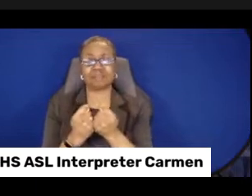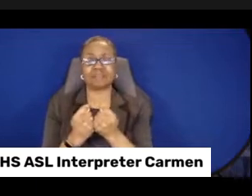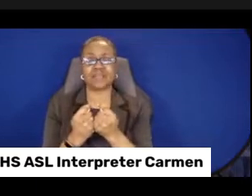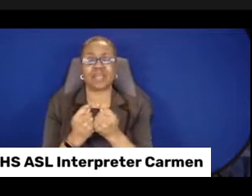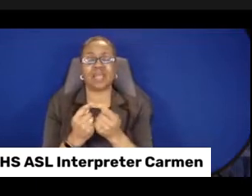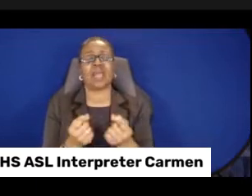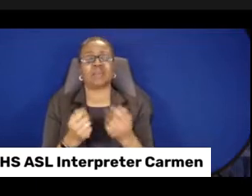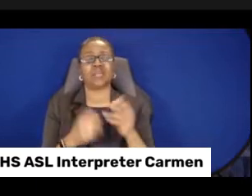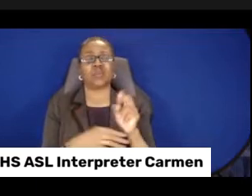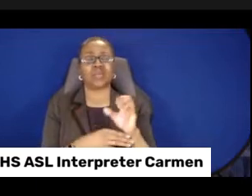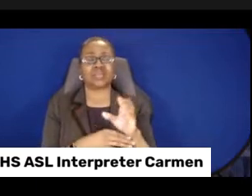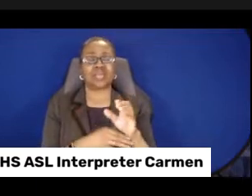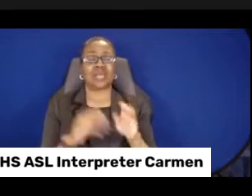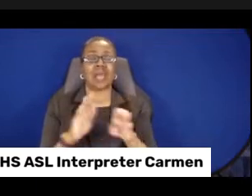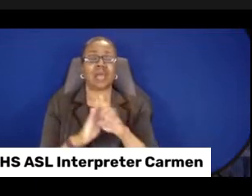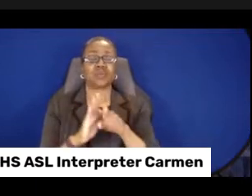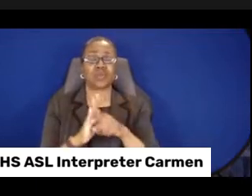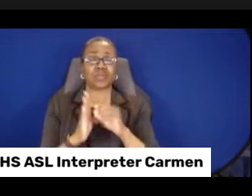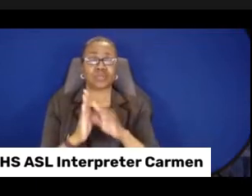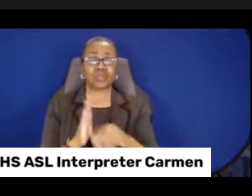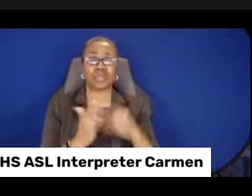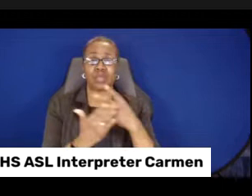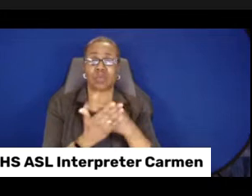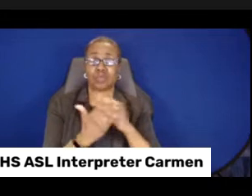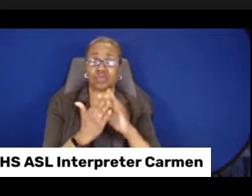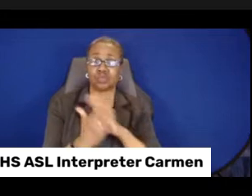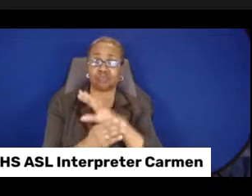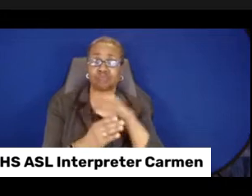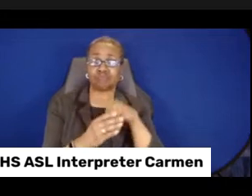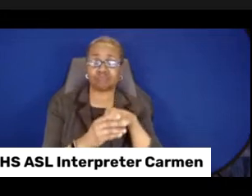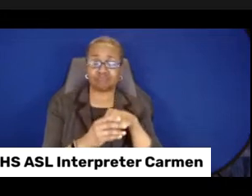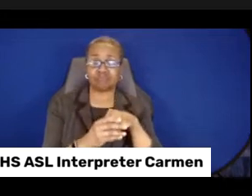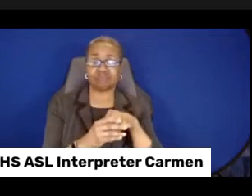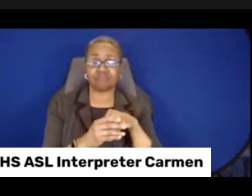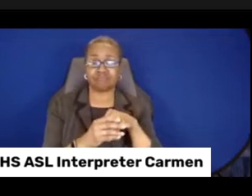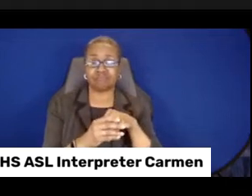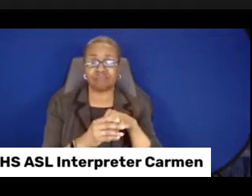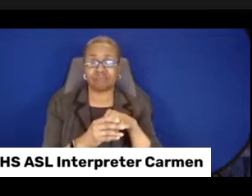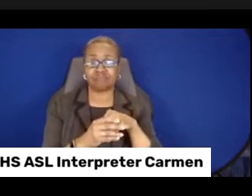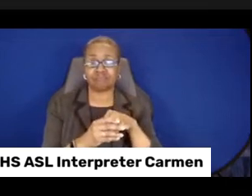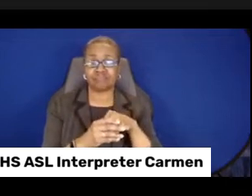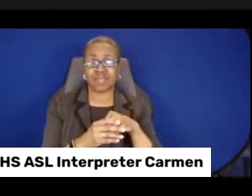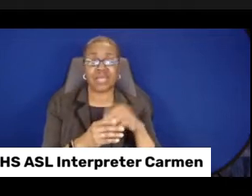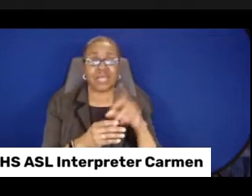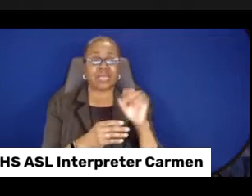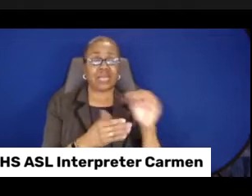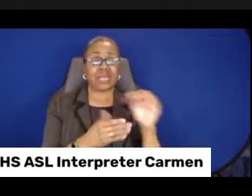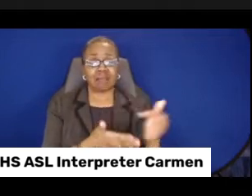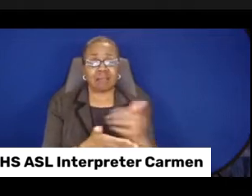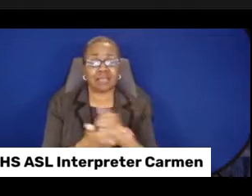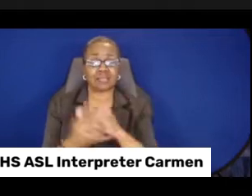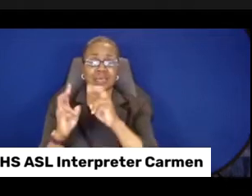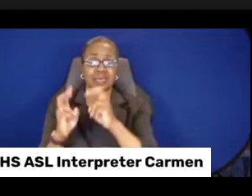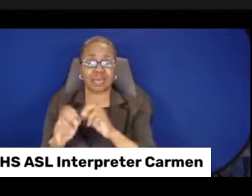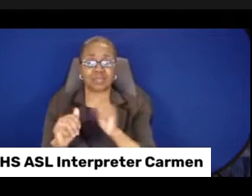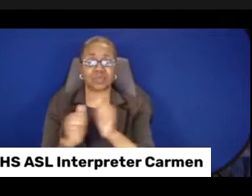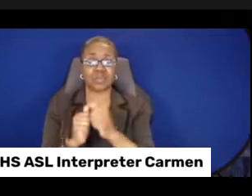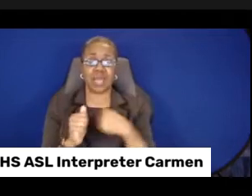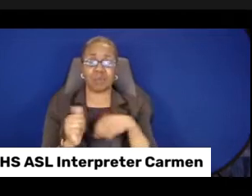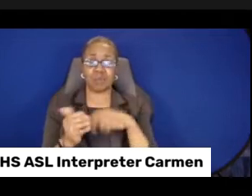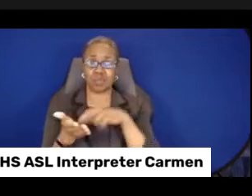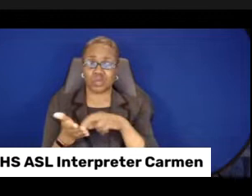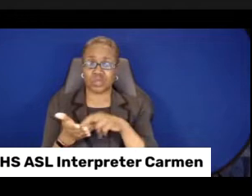dozens of UIC undergraduates and graduate students have been involved in data collection and analysis on this research, so